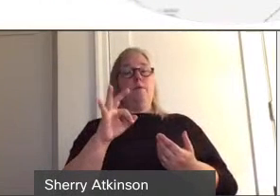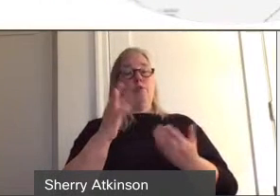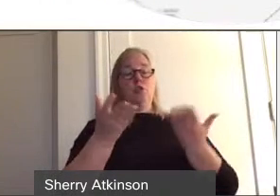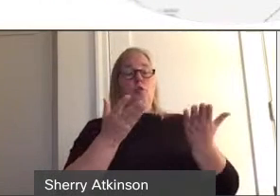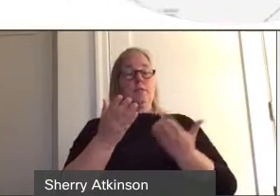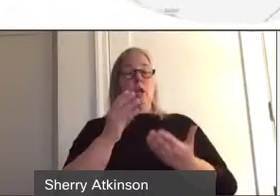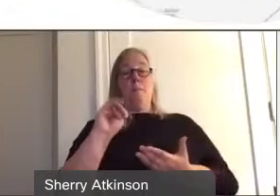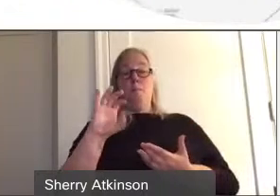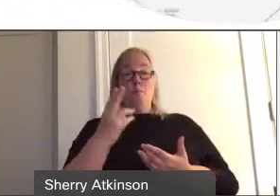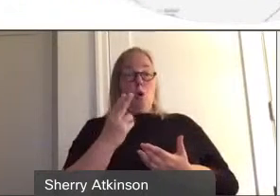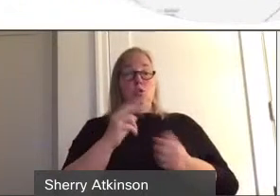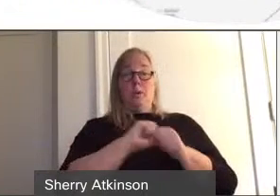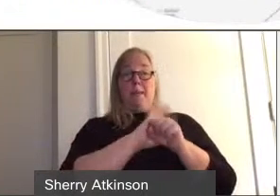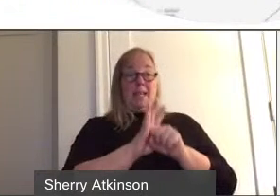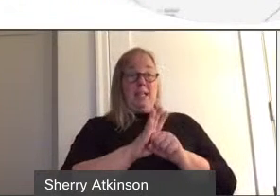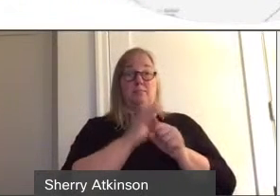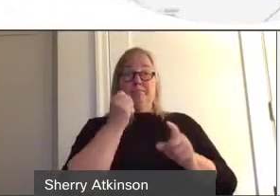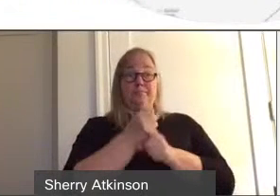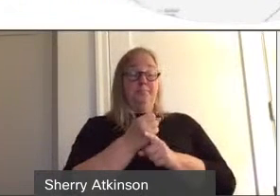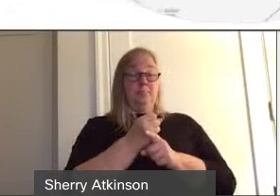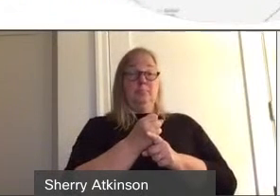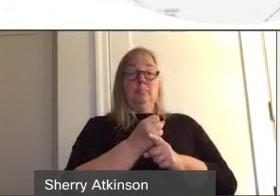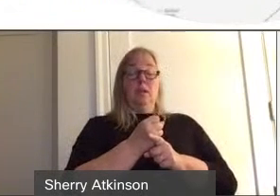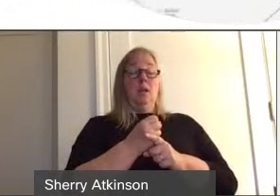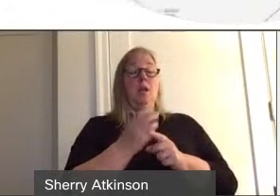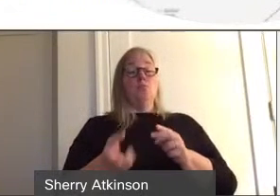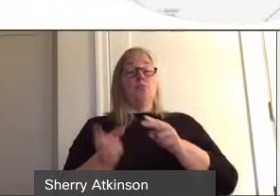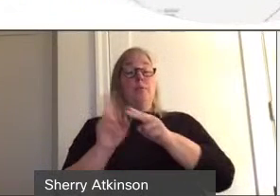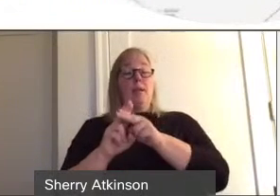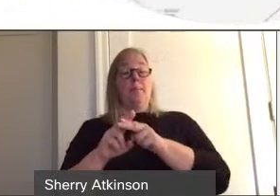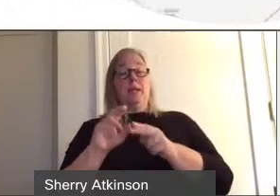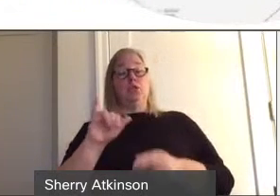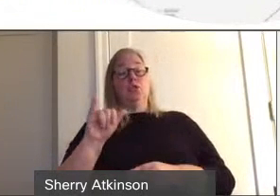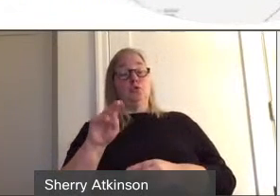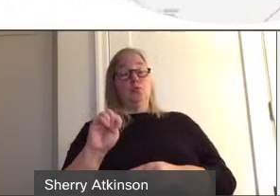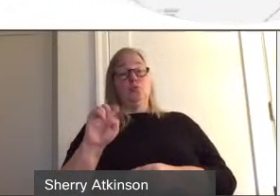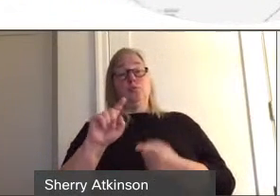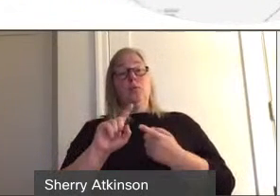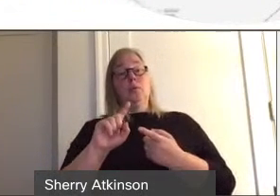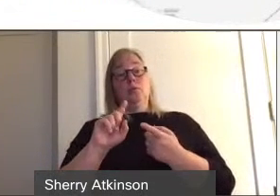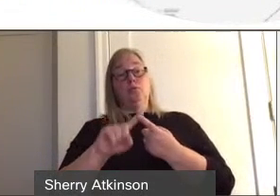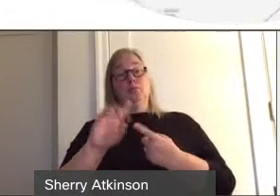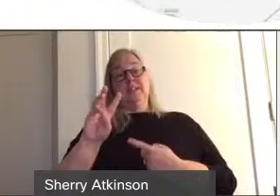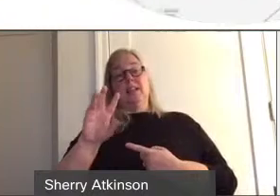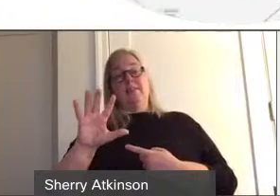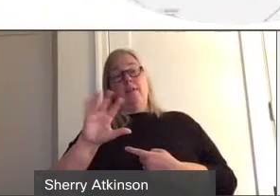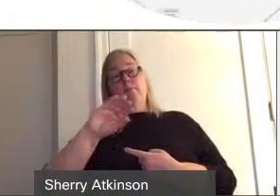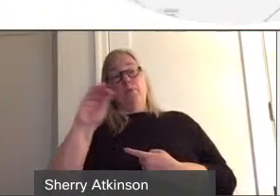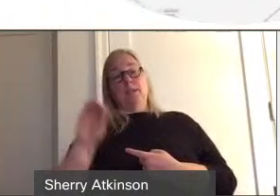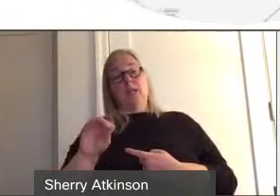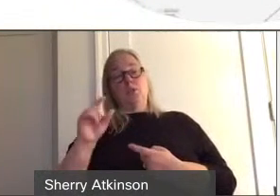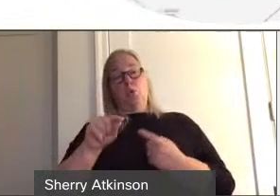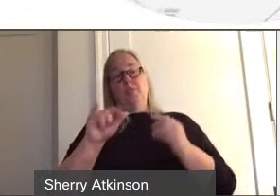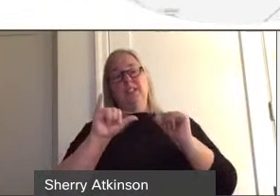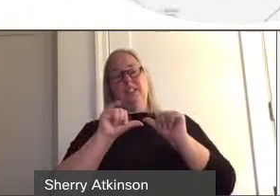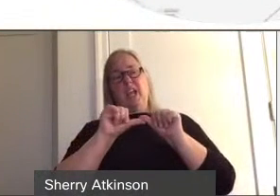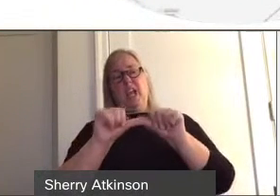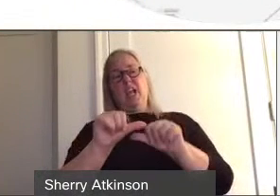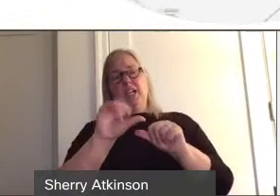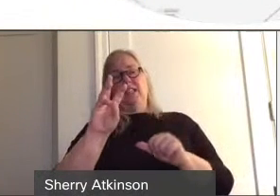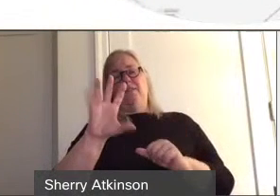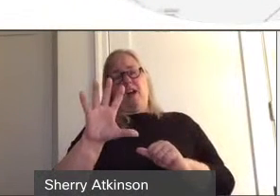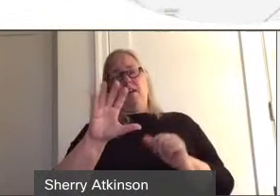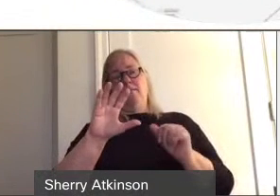we ramped up in June to about 65% of our service levels, and we basically stayed at that level throughout